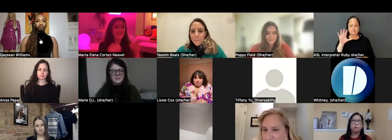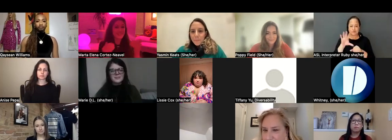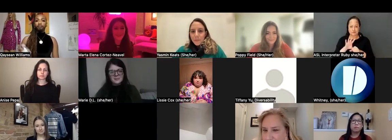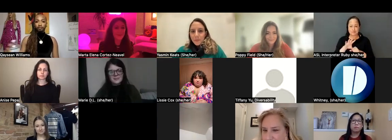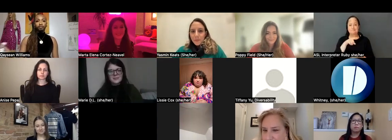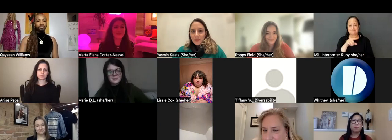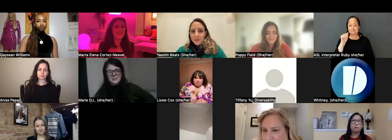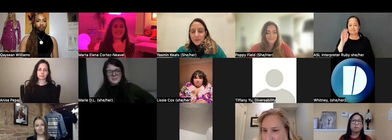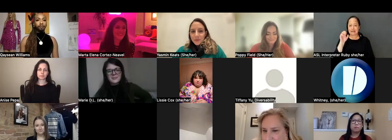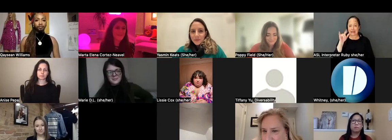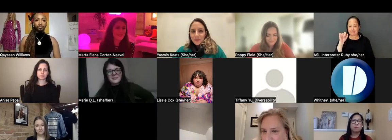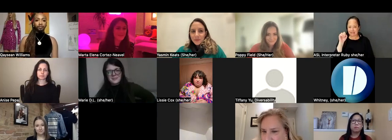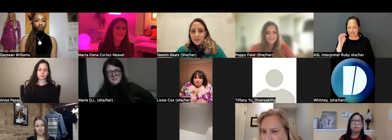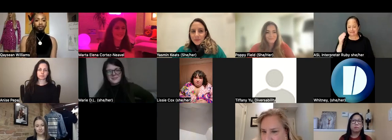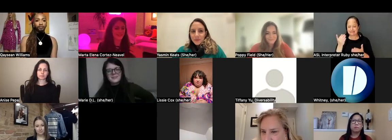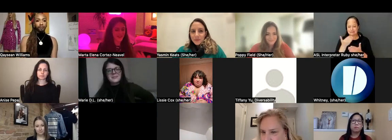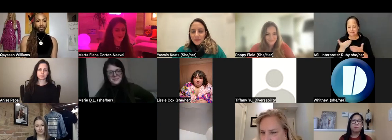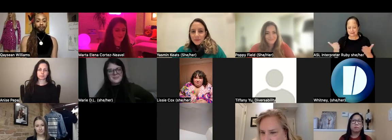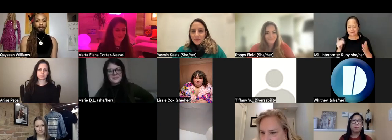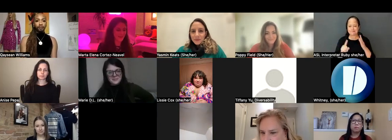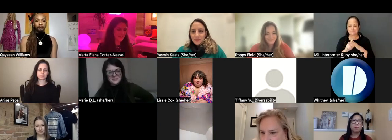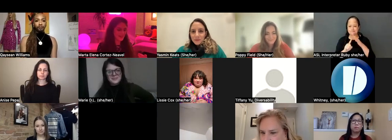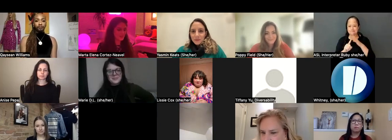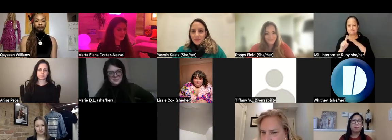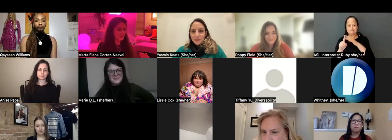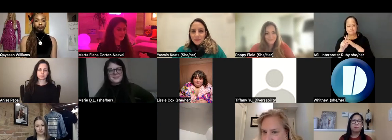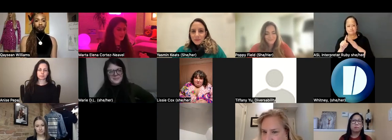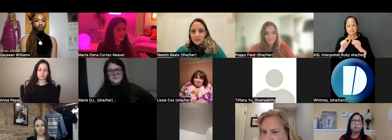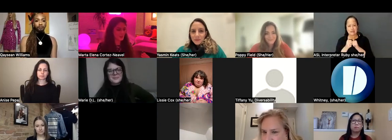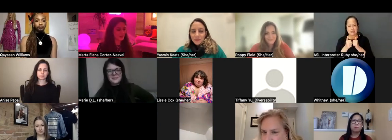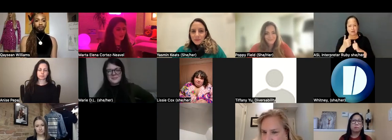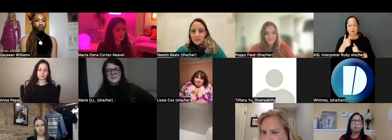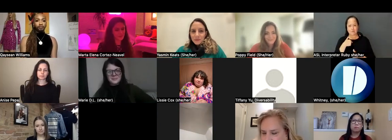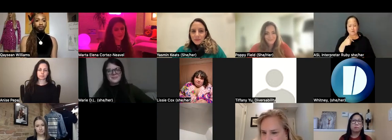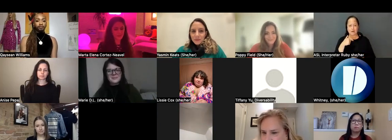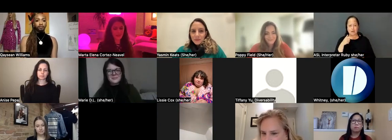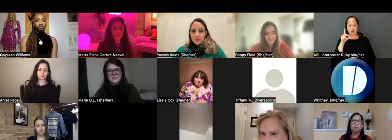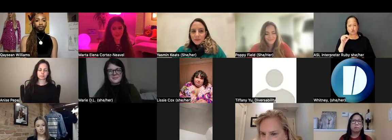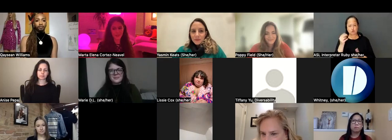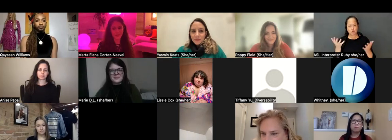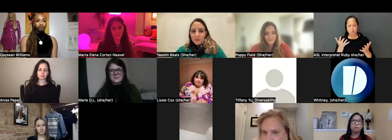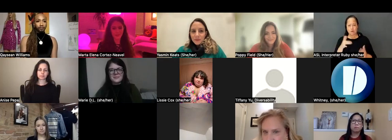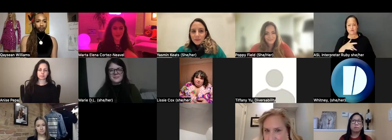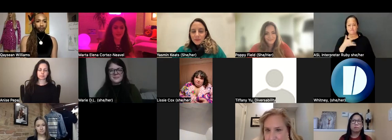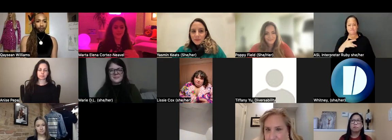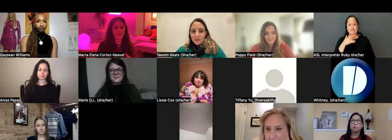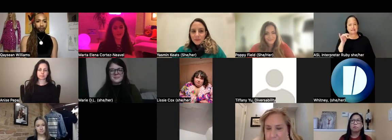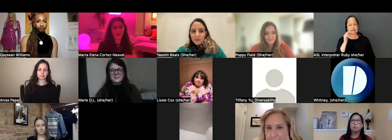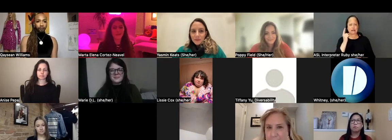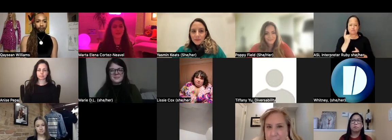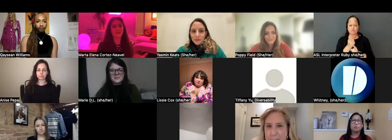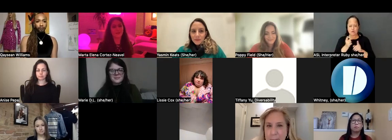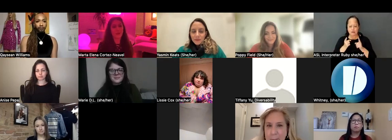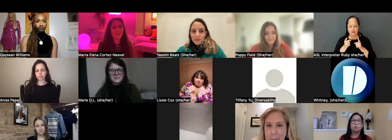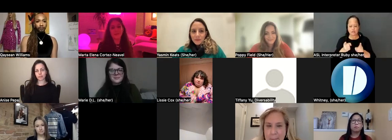ableism here, there's ableism here, there's ableism here. Like, how do I do like what feels like right and in line with